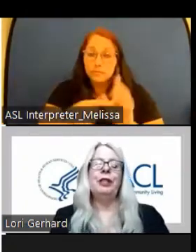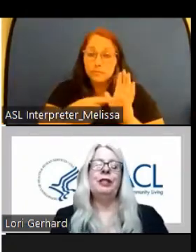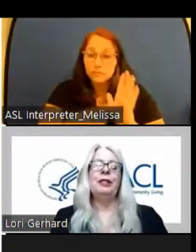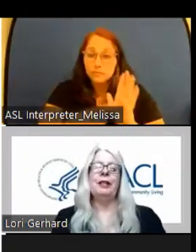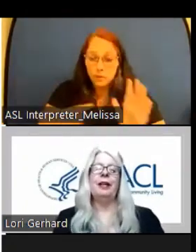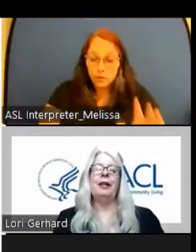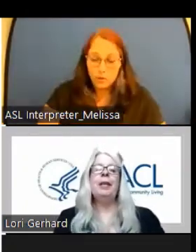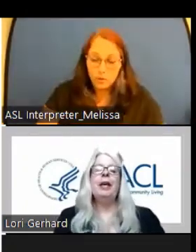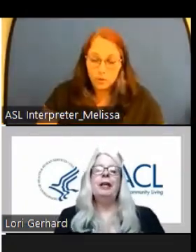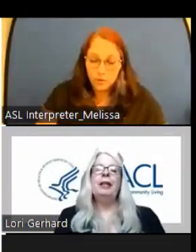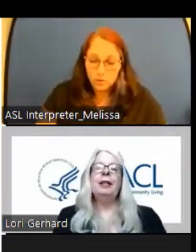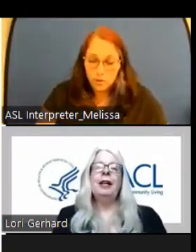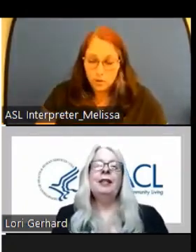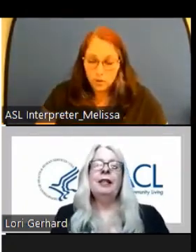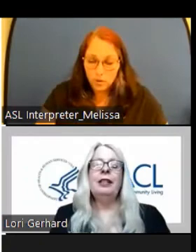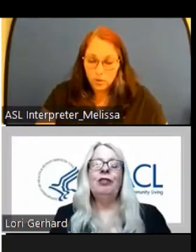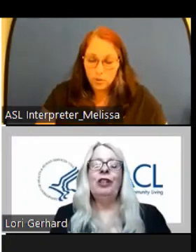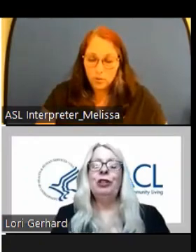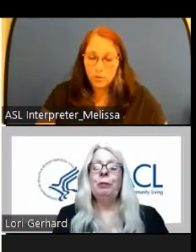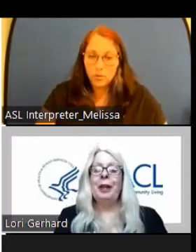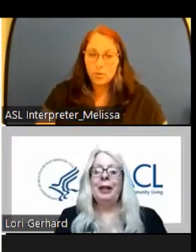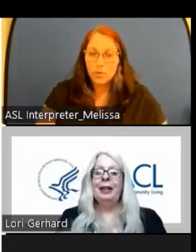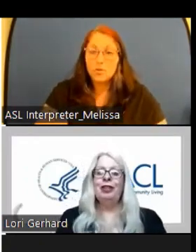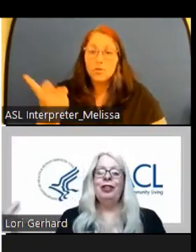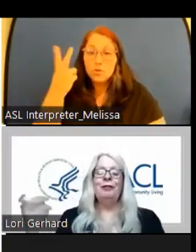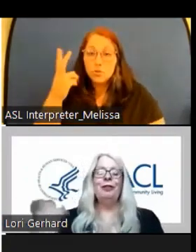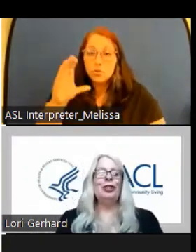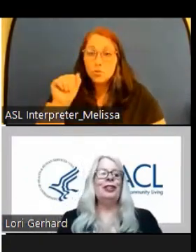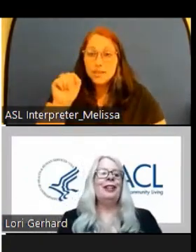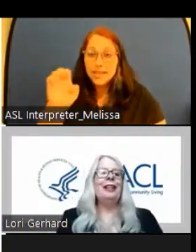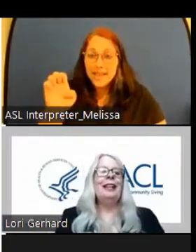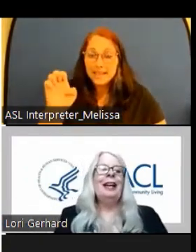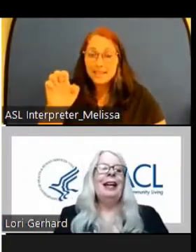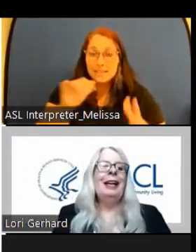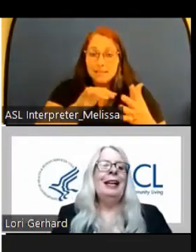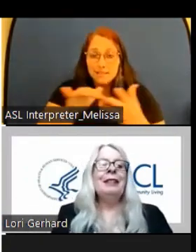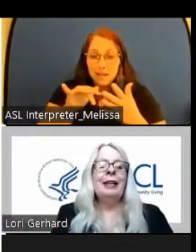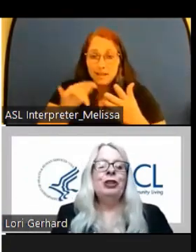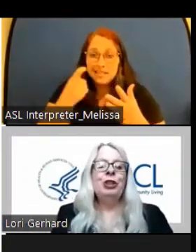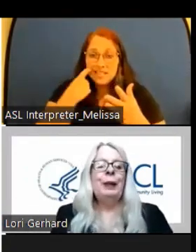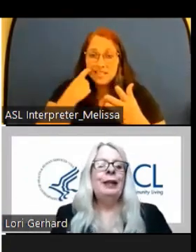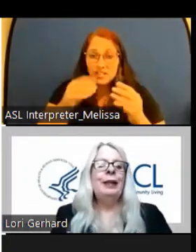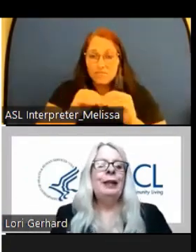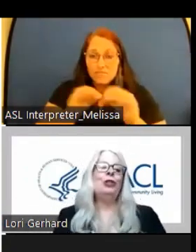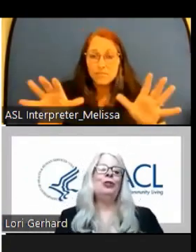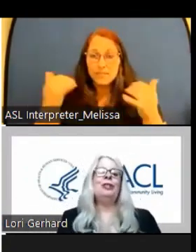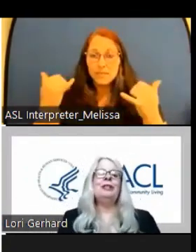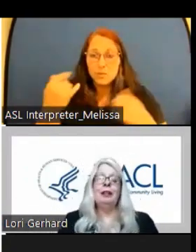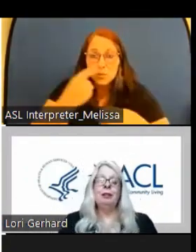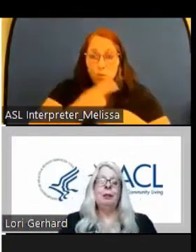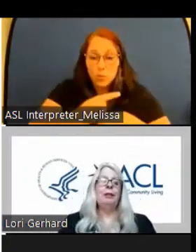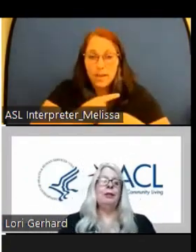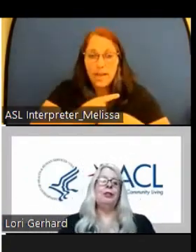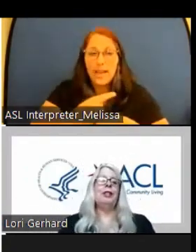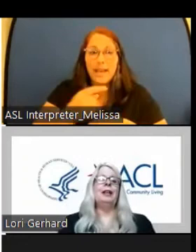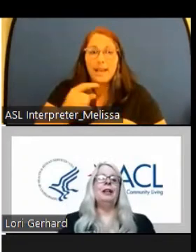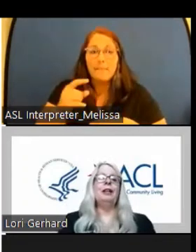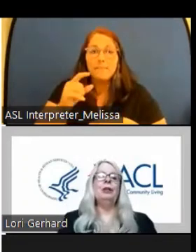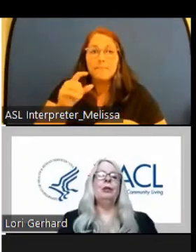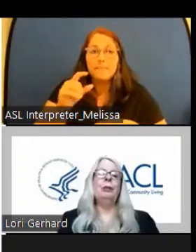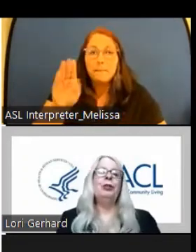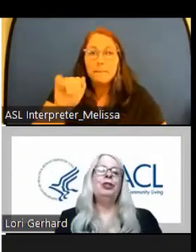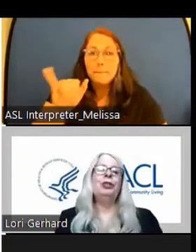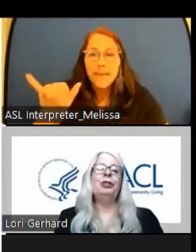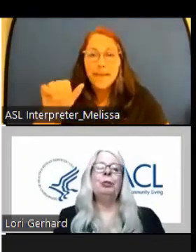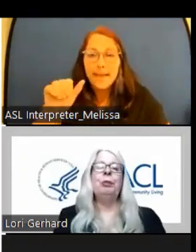just released today. These case studies feature Bay Aging in Virginia and AgeSpan in Massachusetts and their partners, and